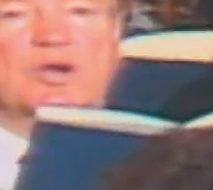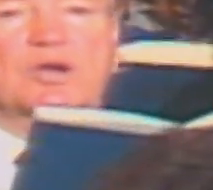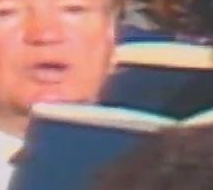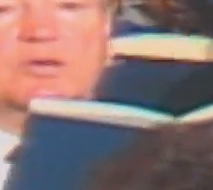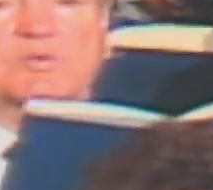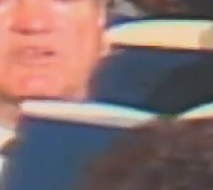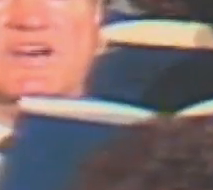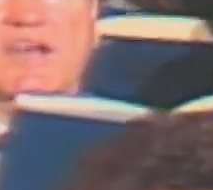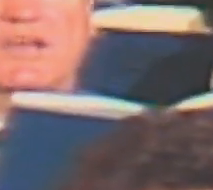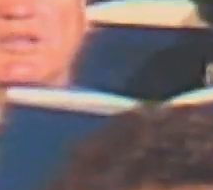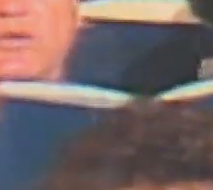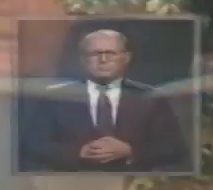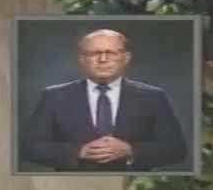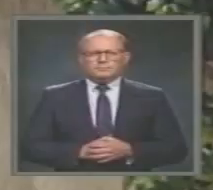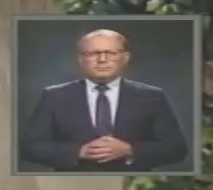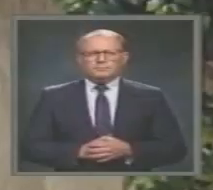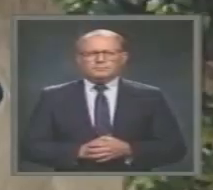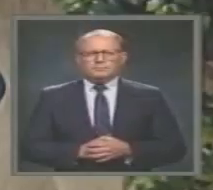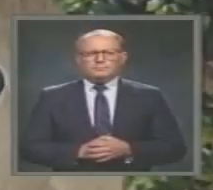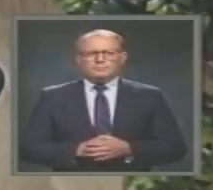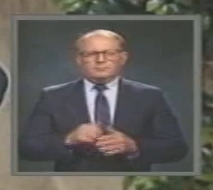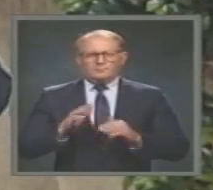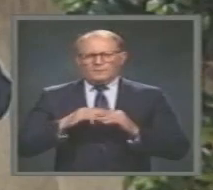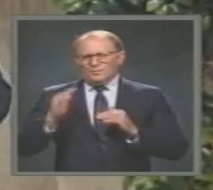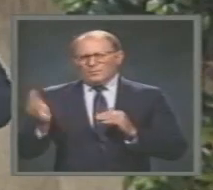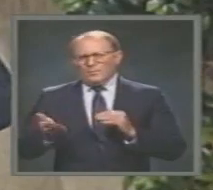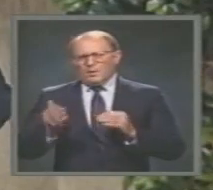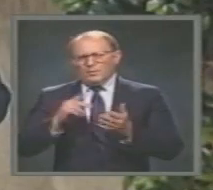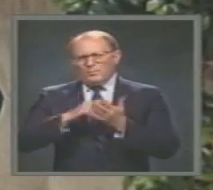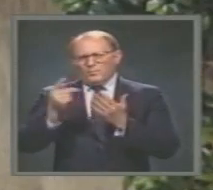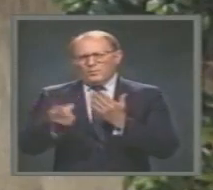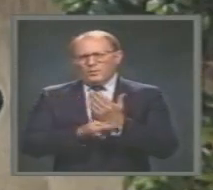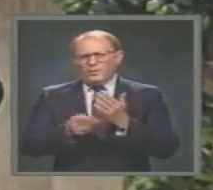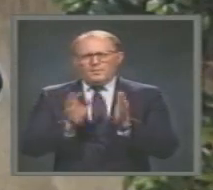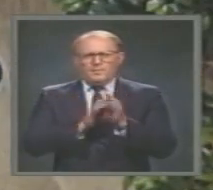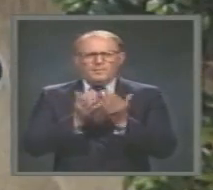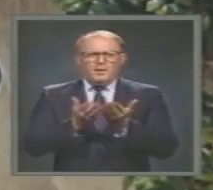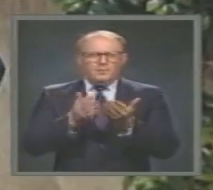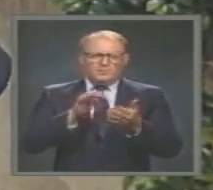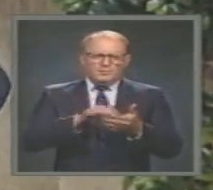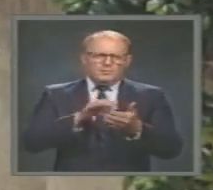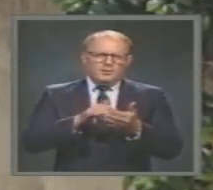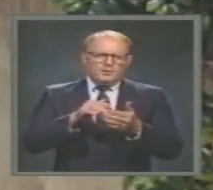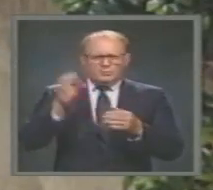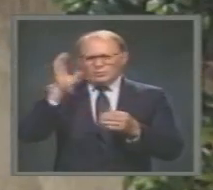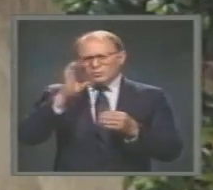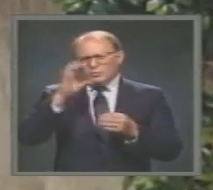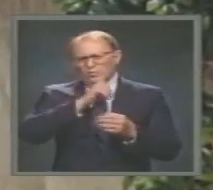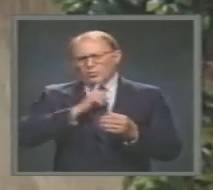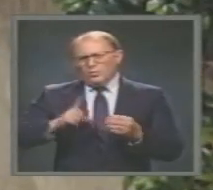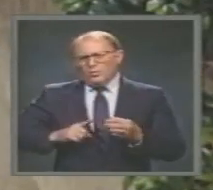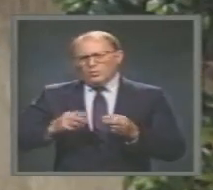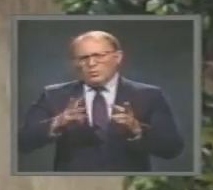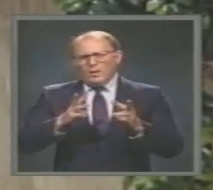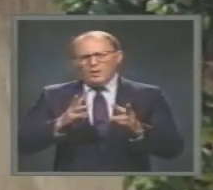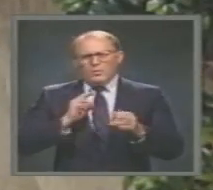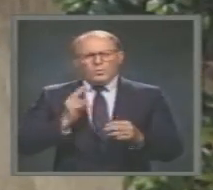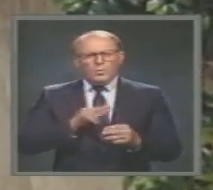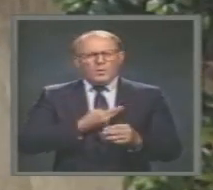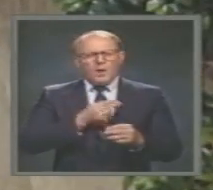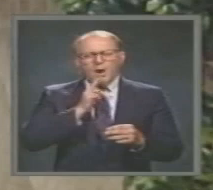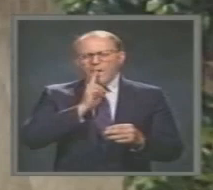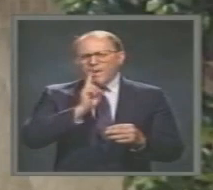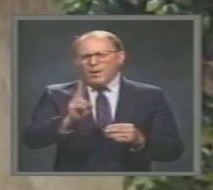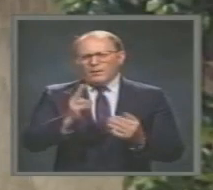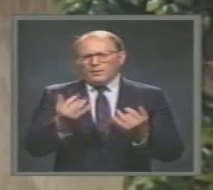with Mac Lyon. Welcome to the program of Bible study In Search of the Lord's Way. We're honored, my friend, that